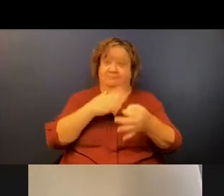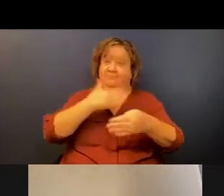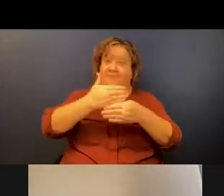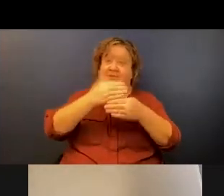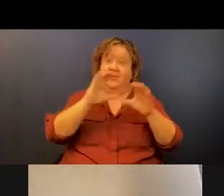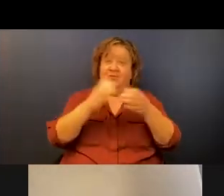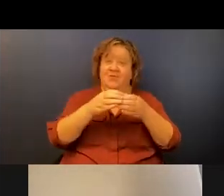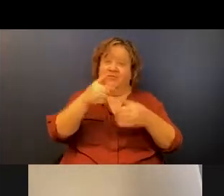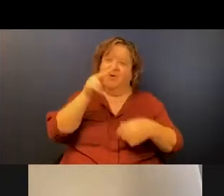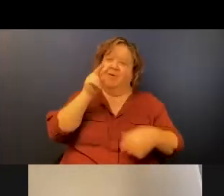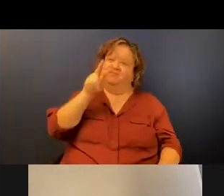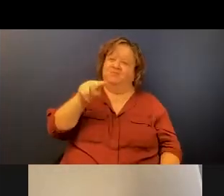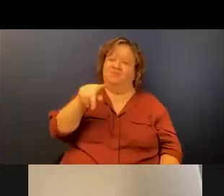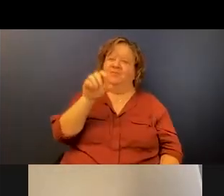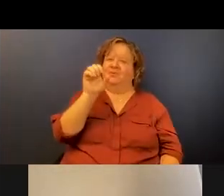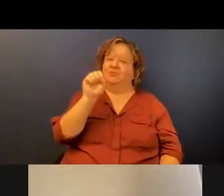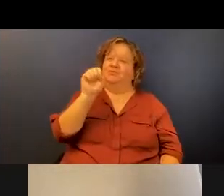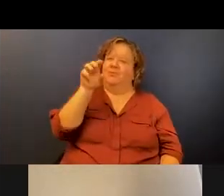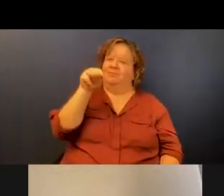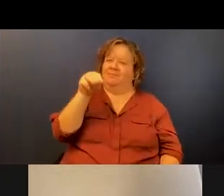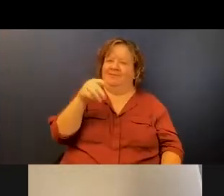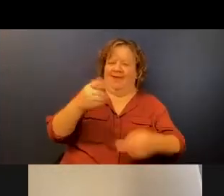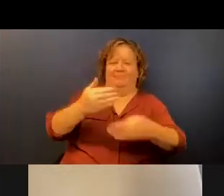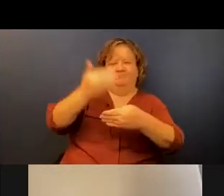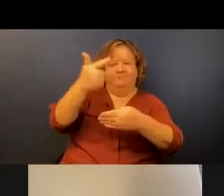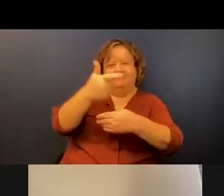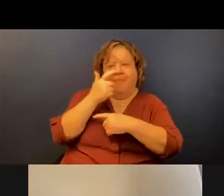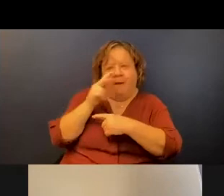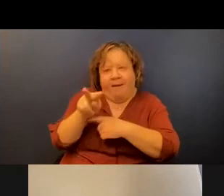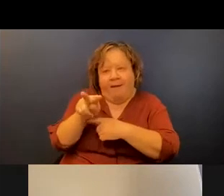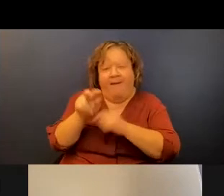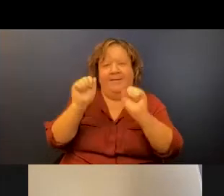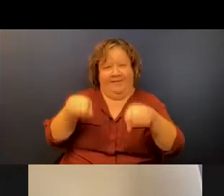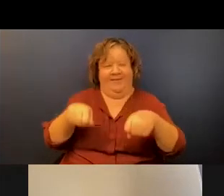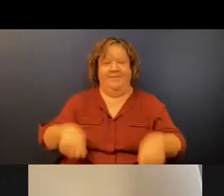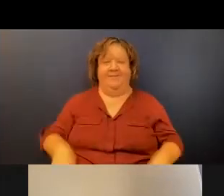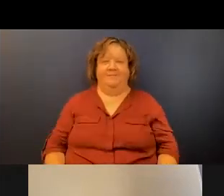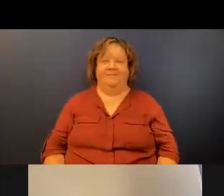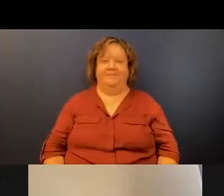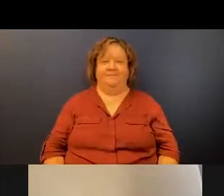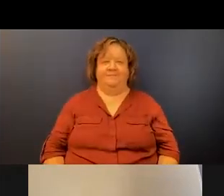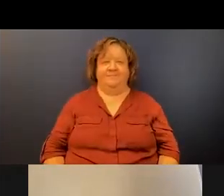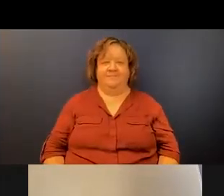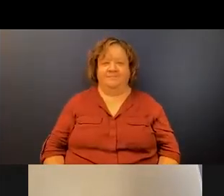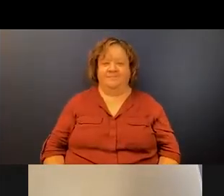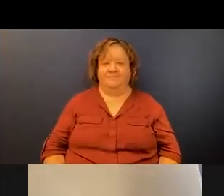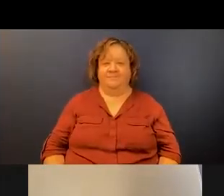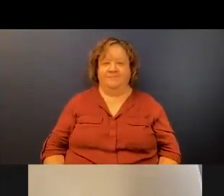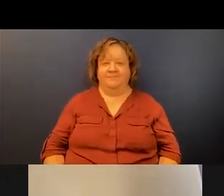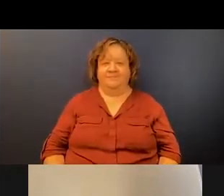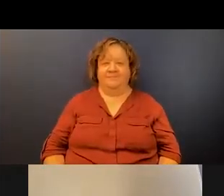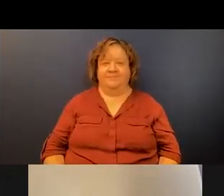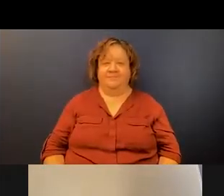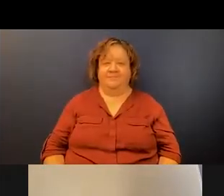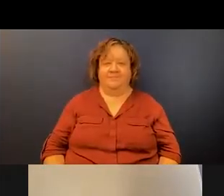Gracias. Persona con Thank you. discapacidad auditiva quien interpreta el video. The person who Melissa interpreted